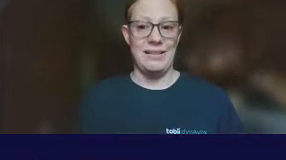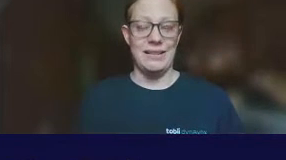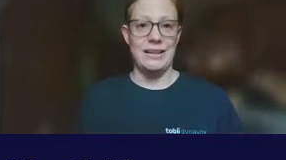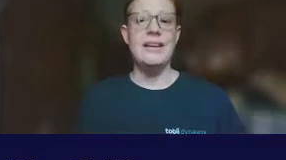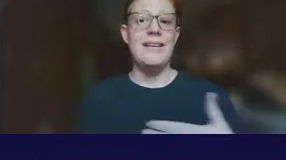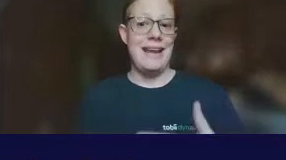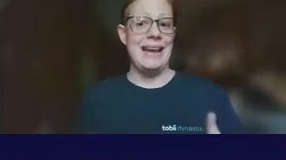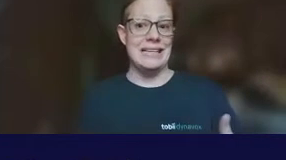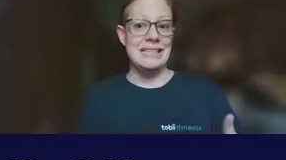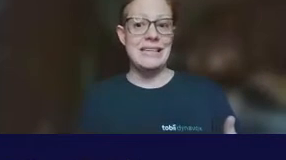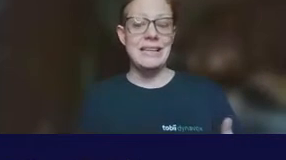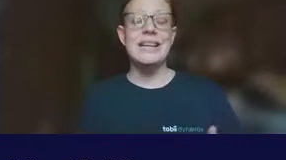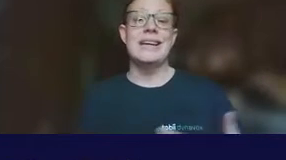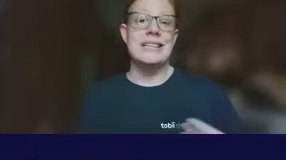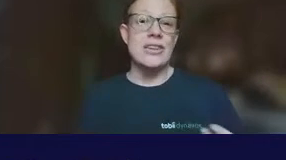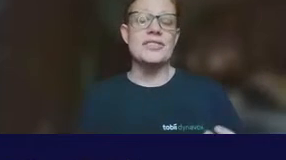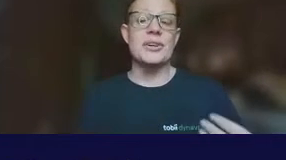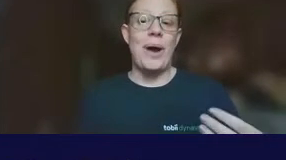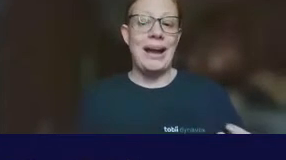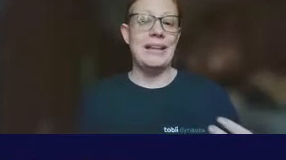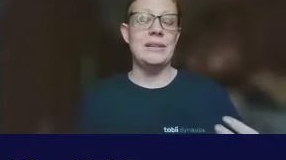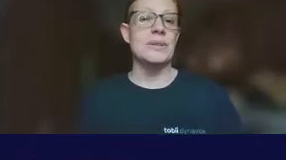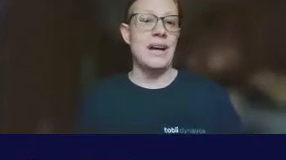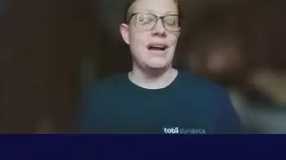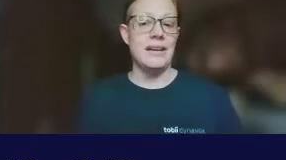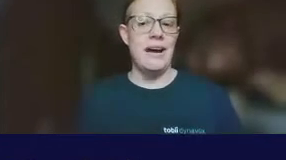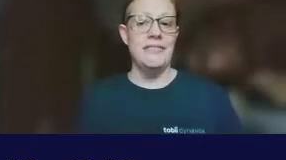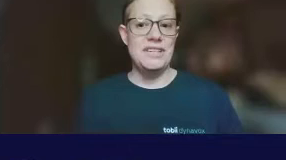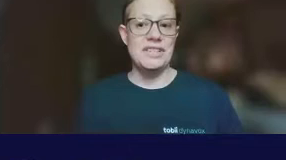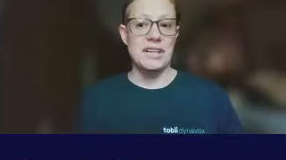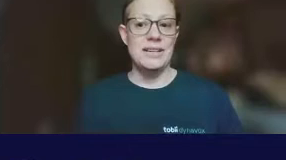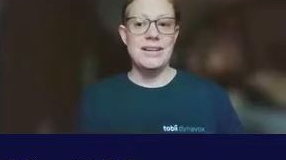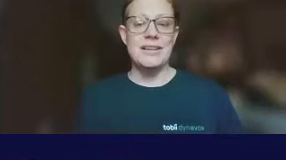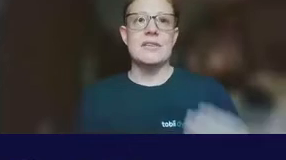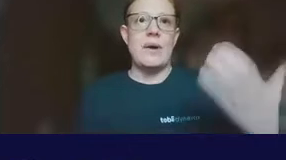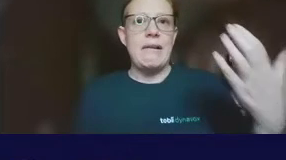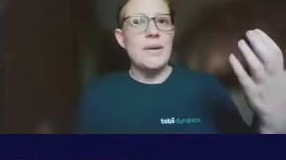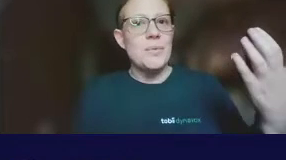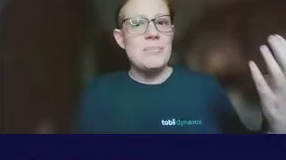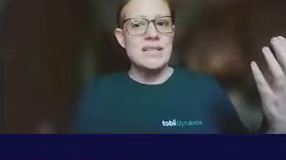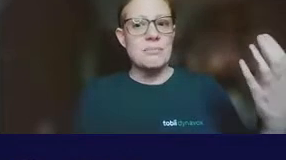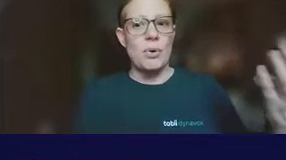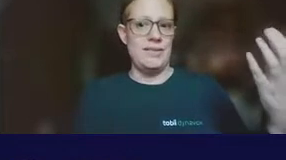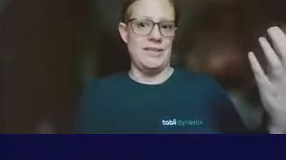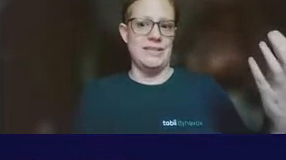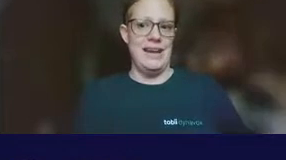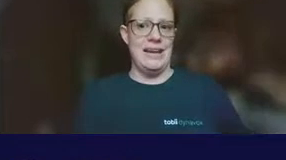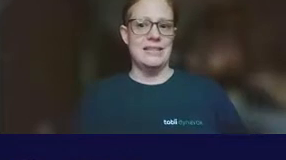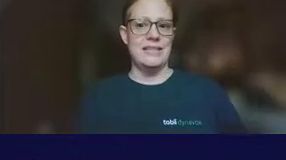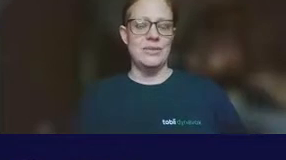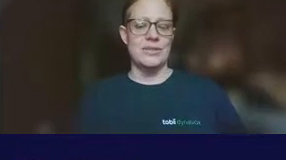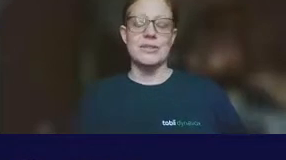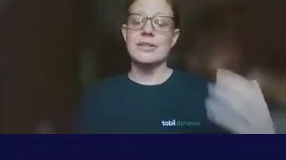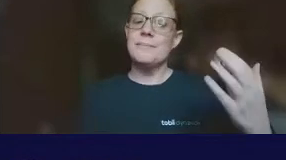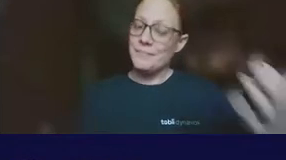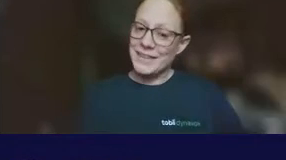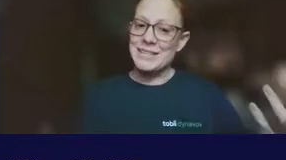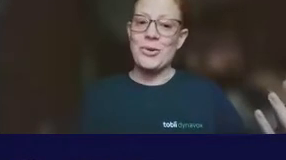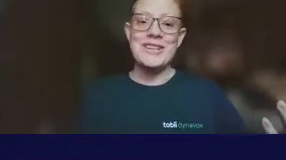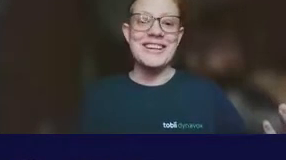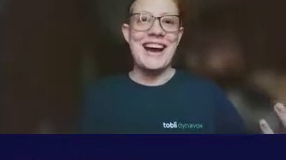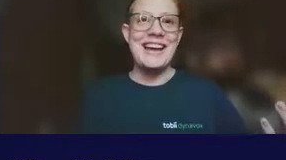modality, AAC, is also highly reliant on vision. So how can we best support these AAC users?